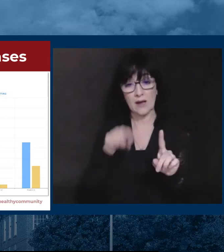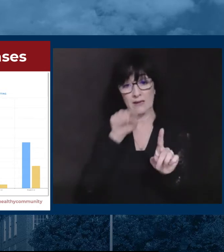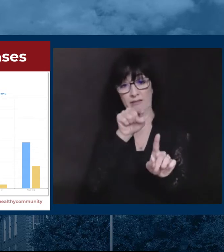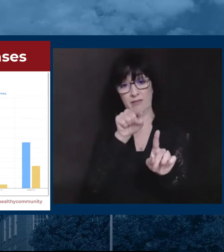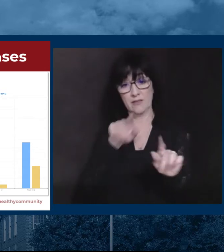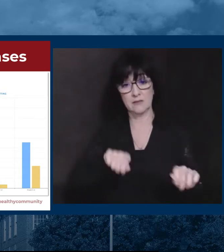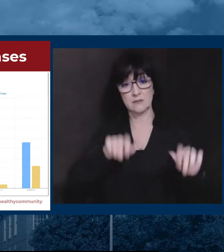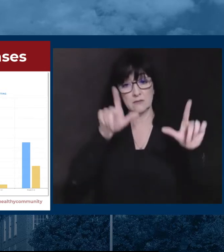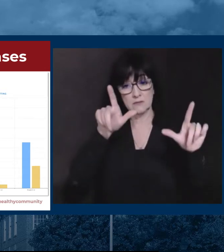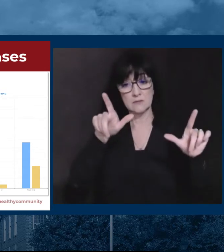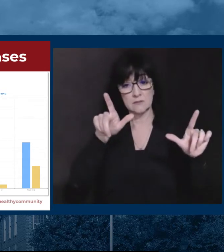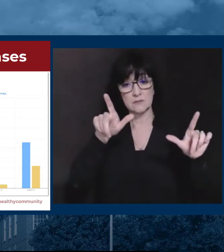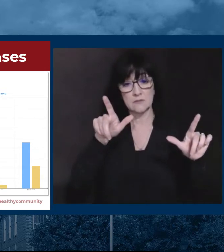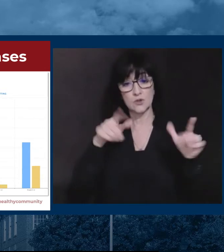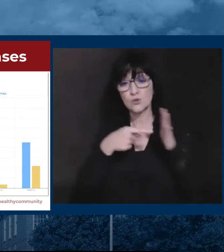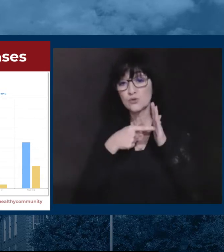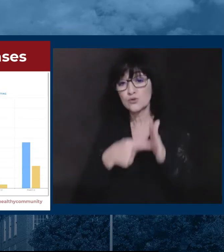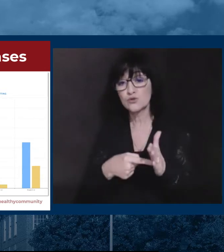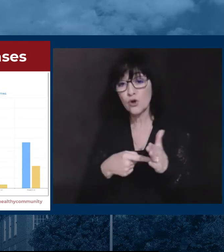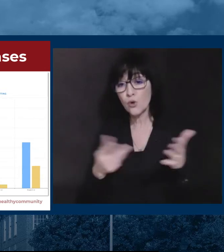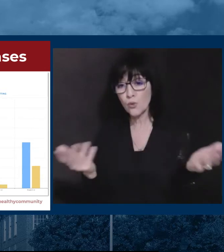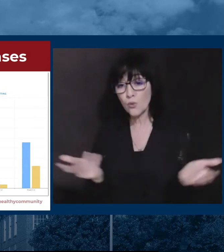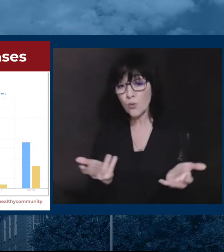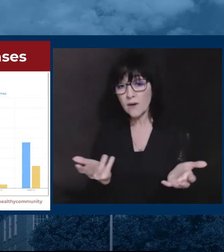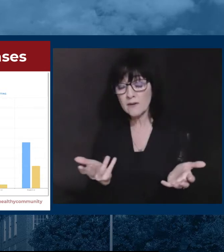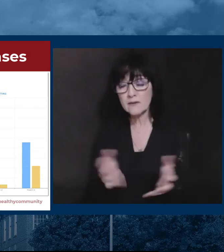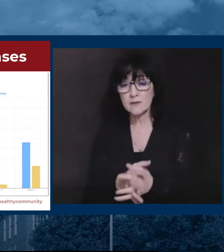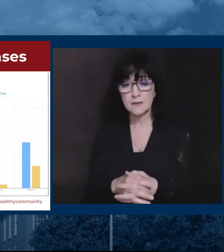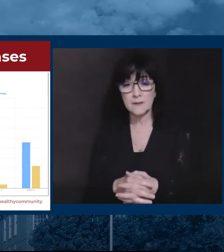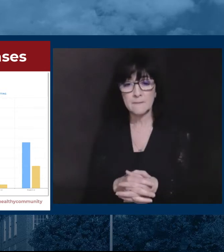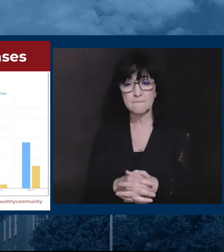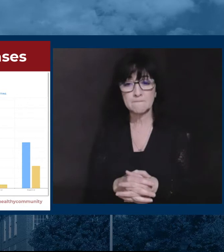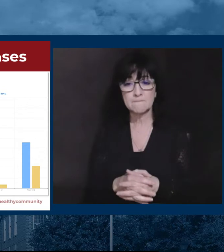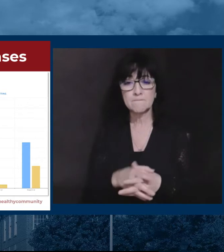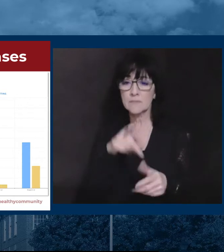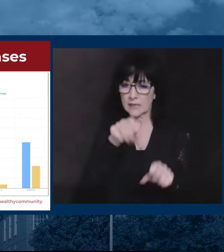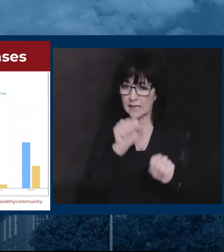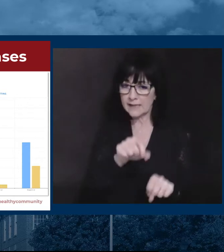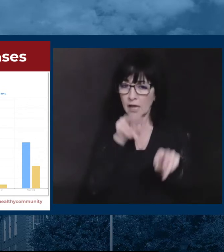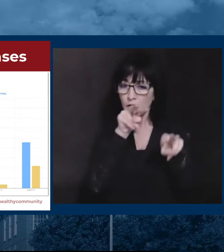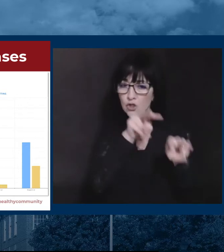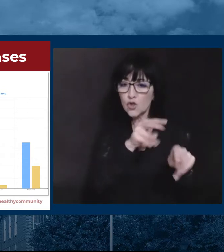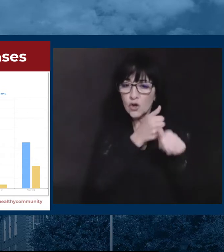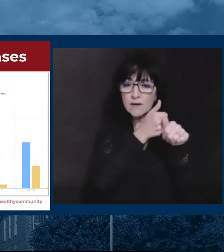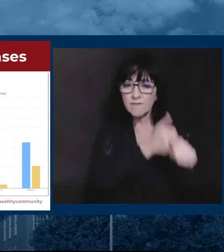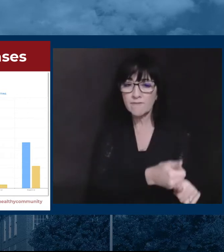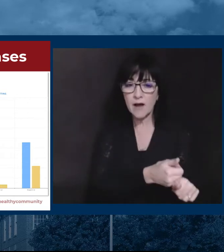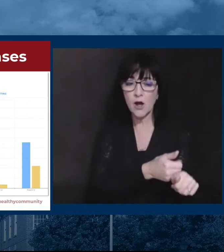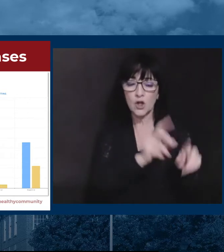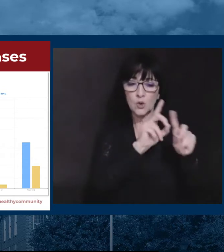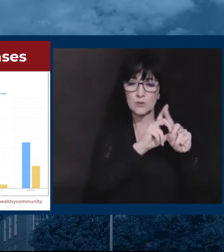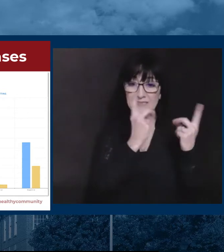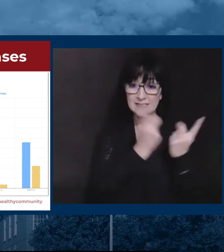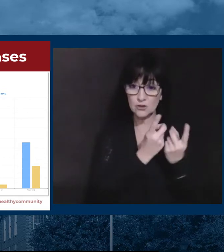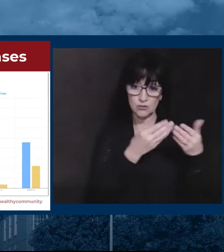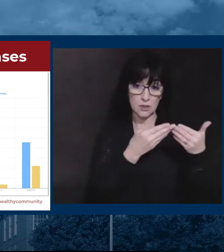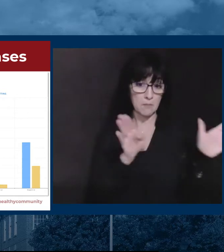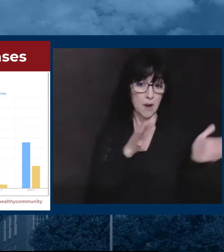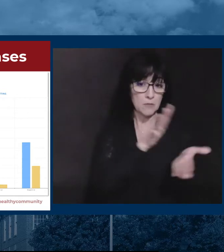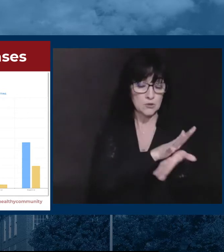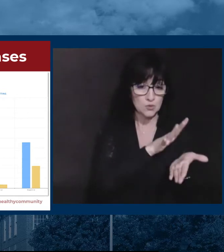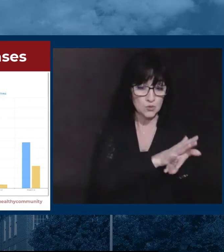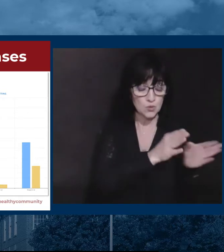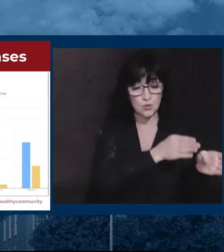particular area of the dashboard shows you is either by school district, public districts, charter